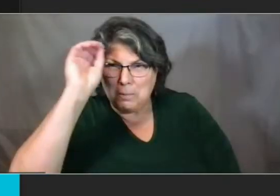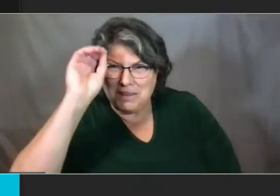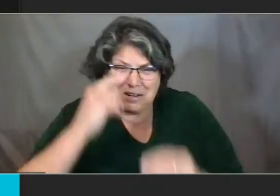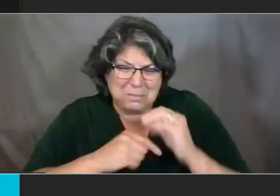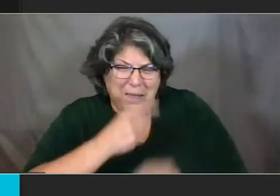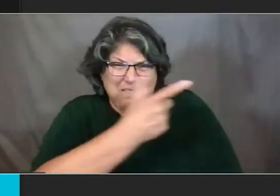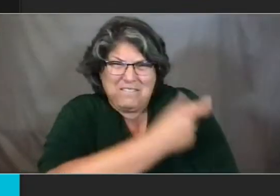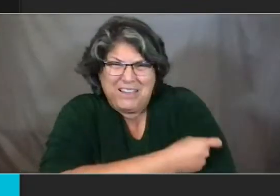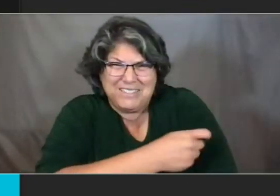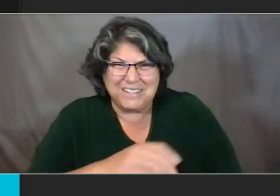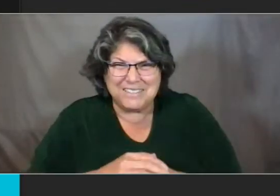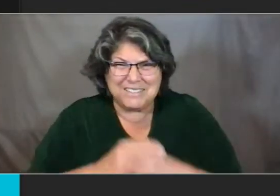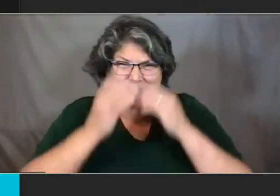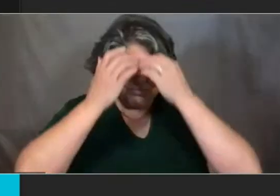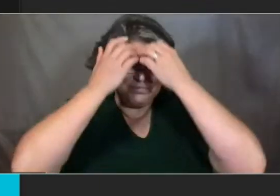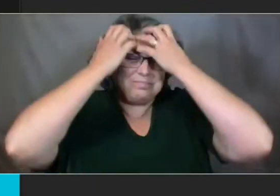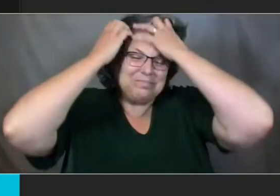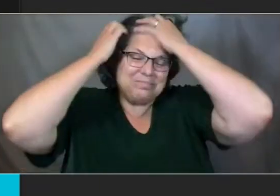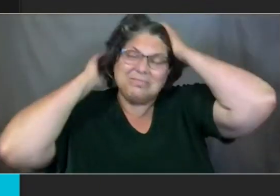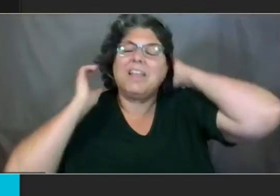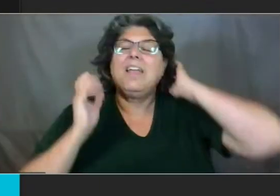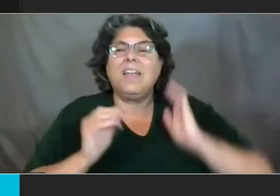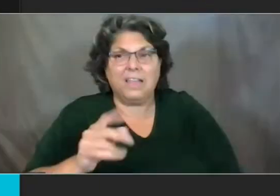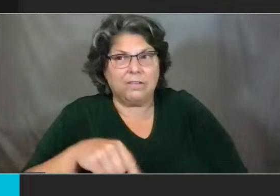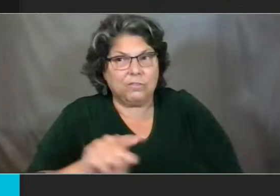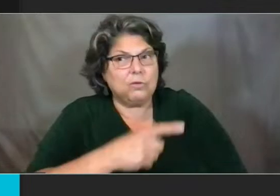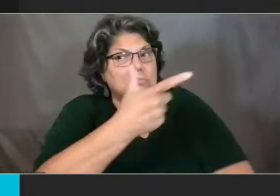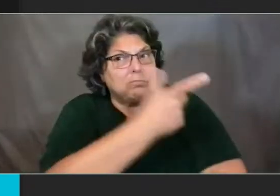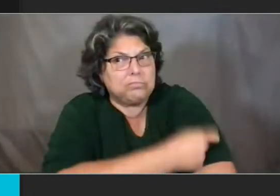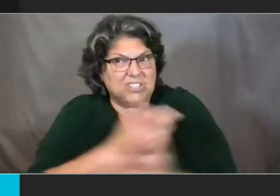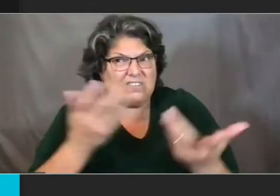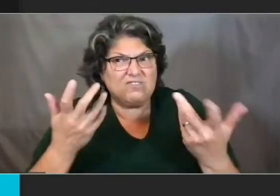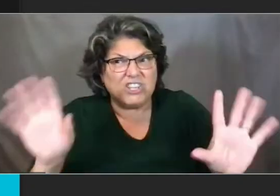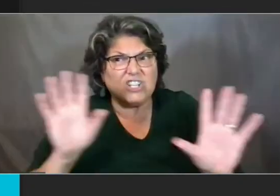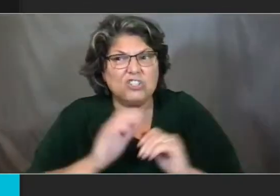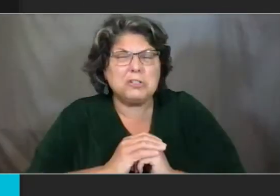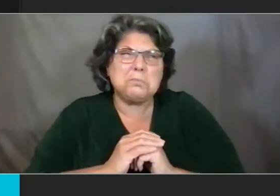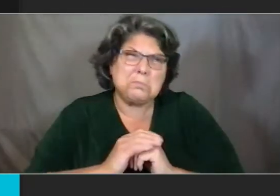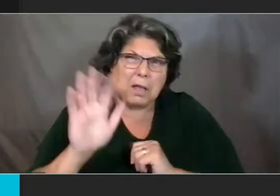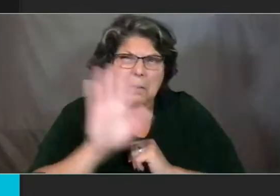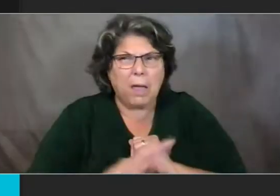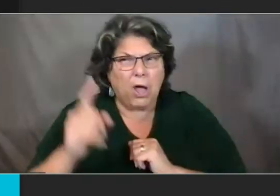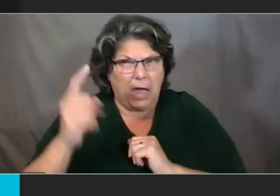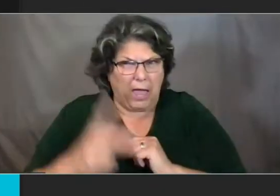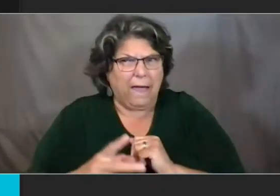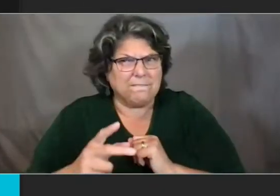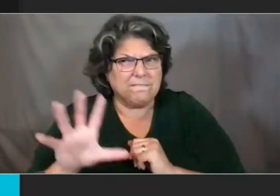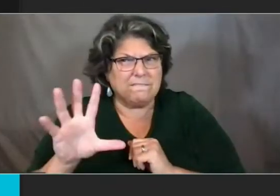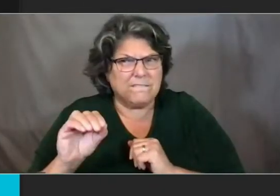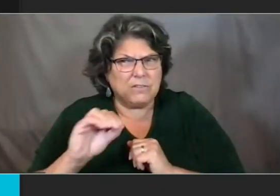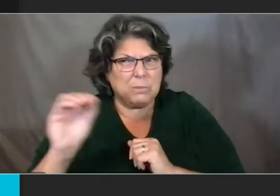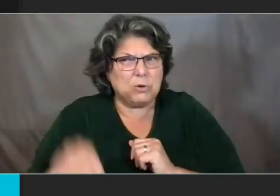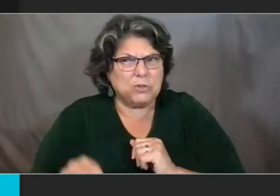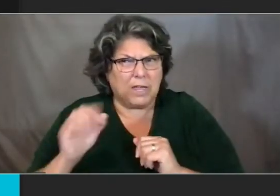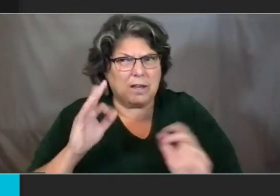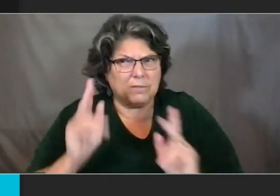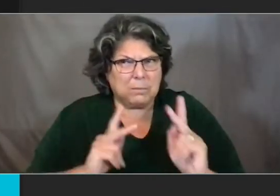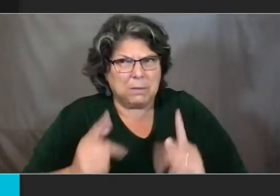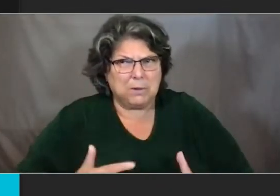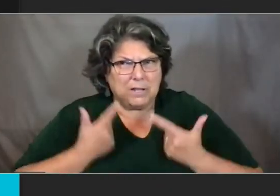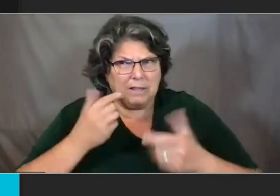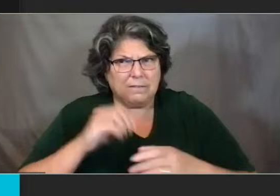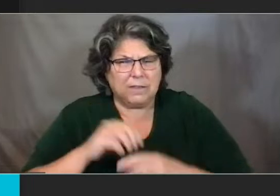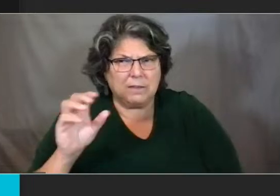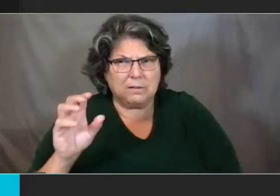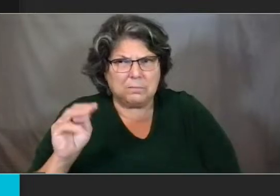So if you are a vaccinated person, and that's about 50% of the population of Mendocino County, so you've